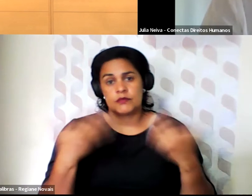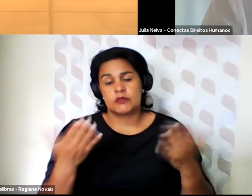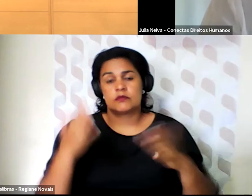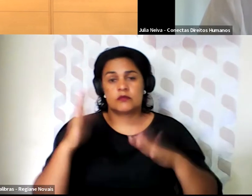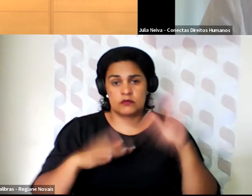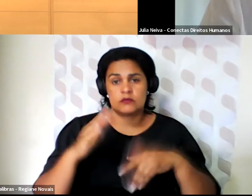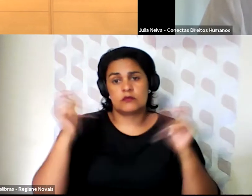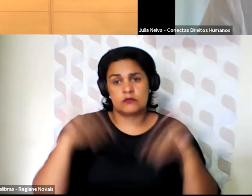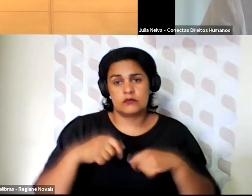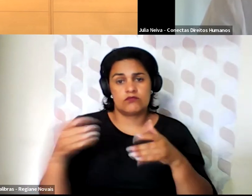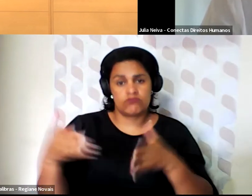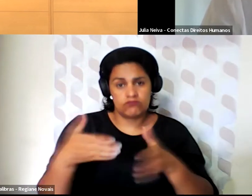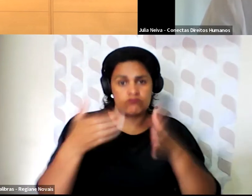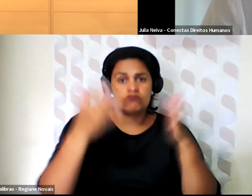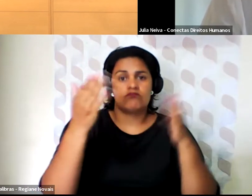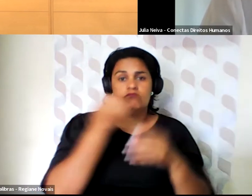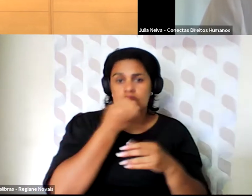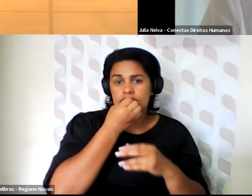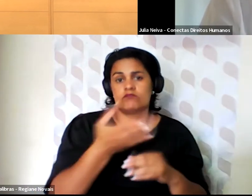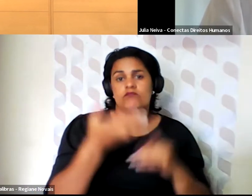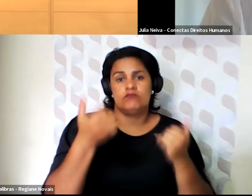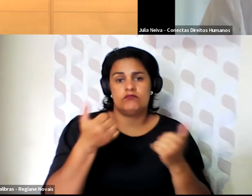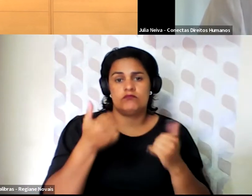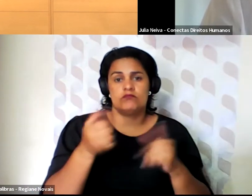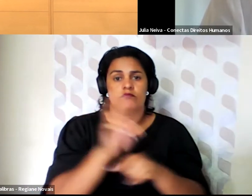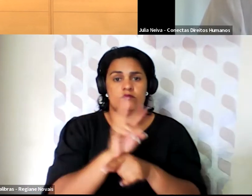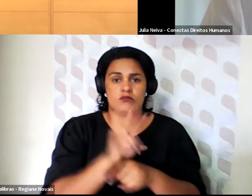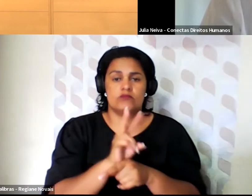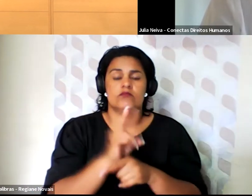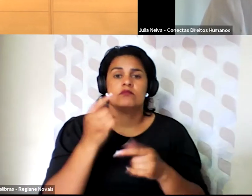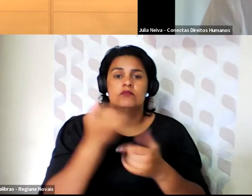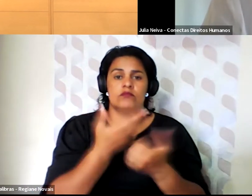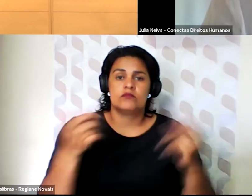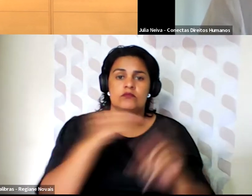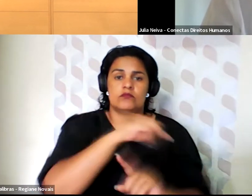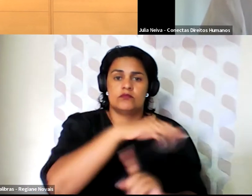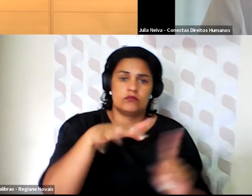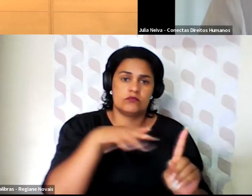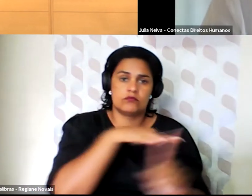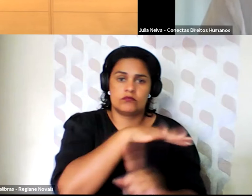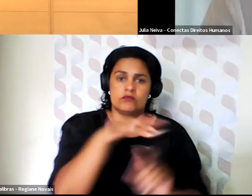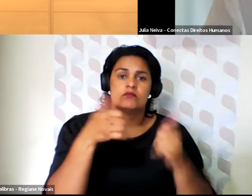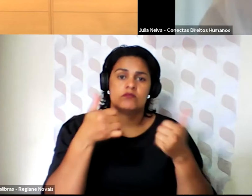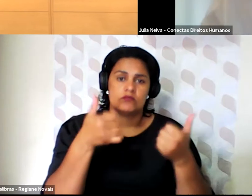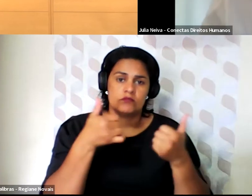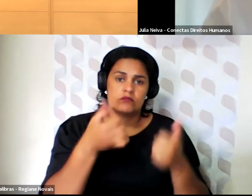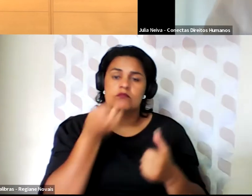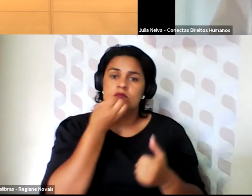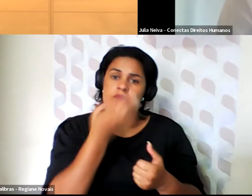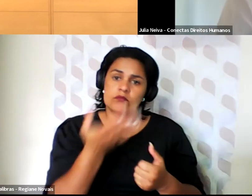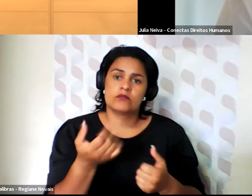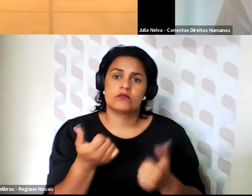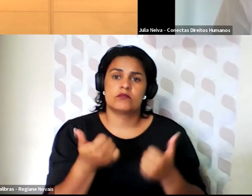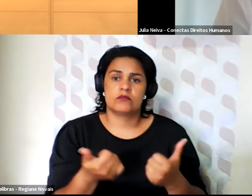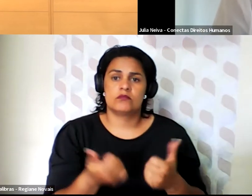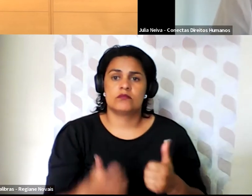human rights, labor, workers. So I think it's Camila,